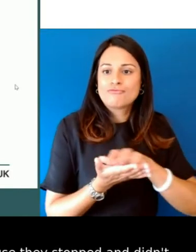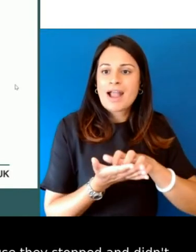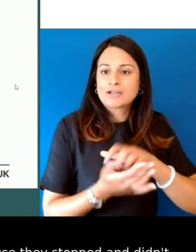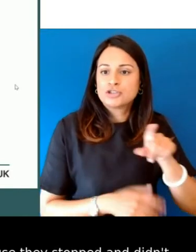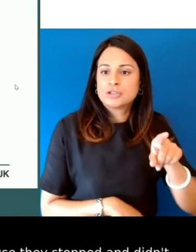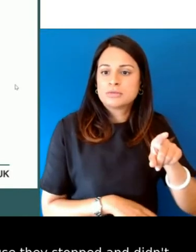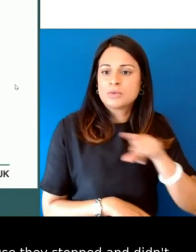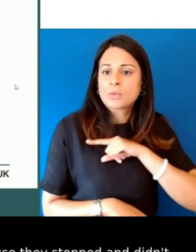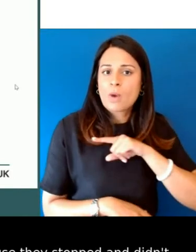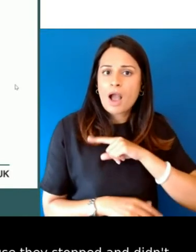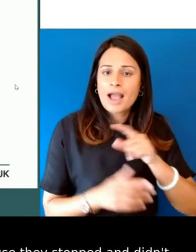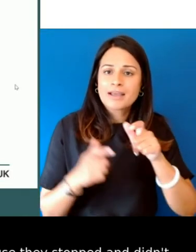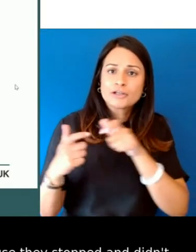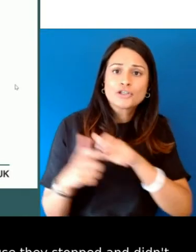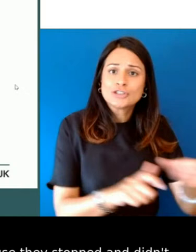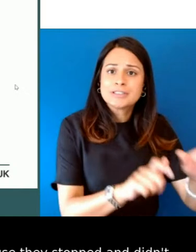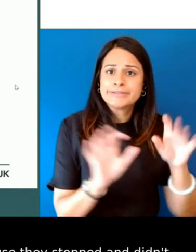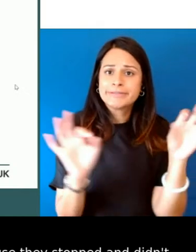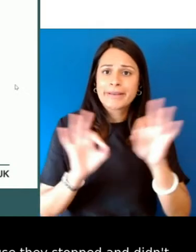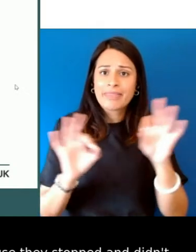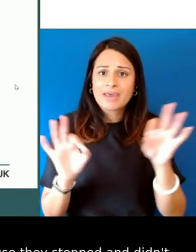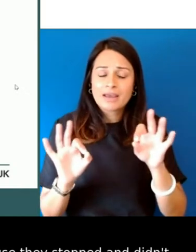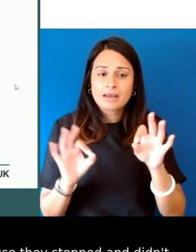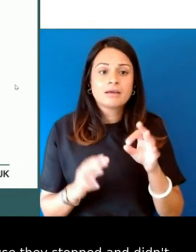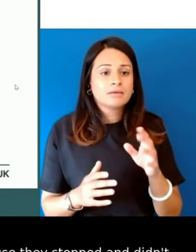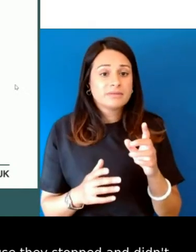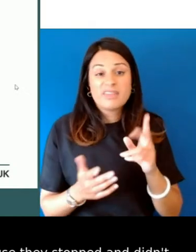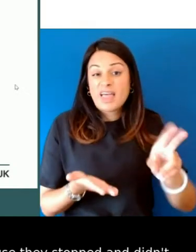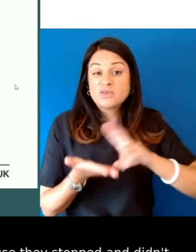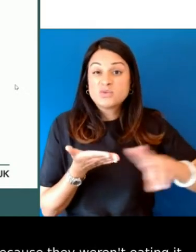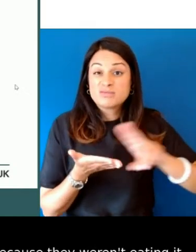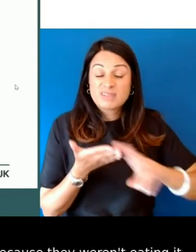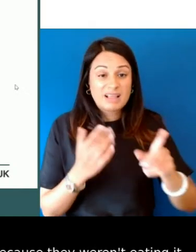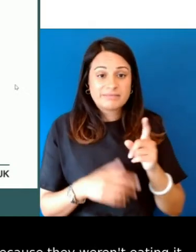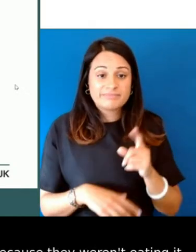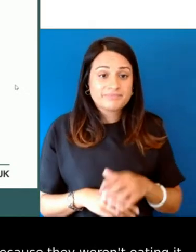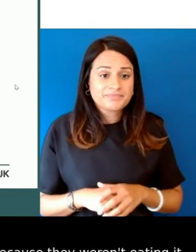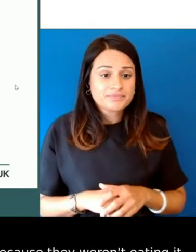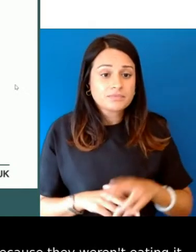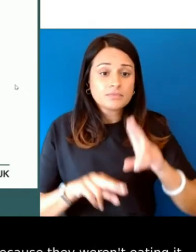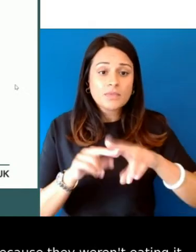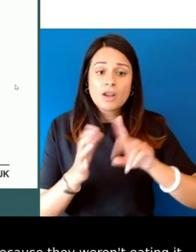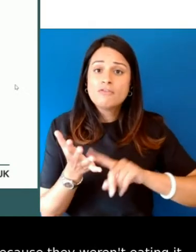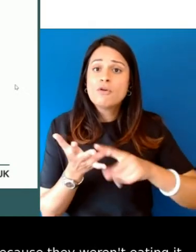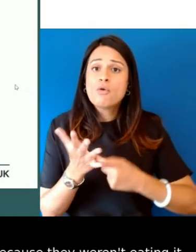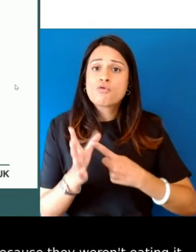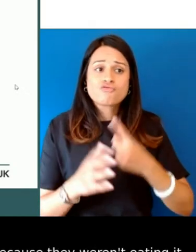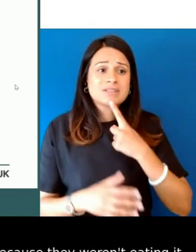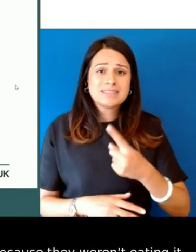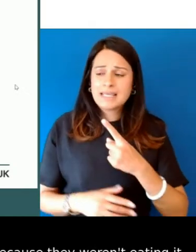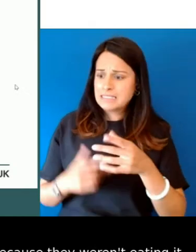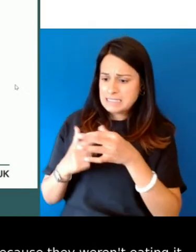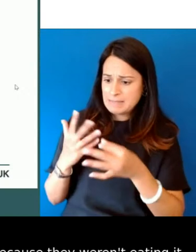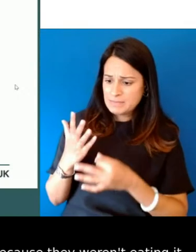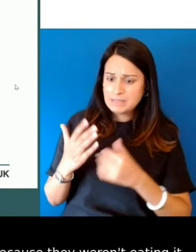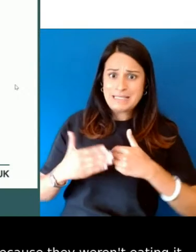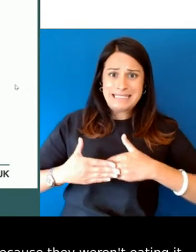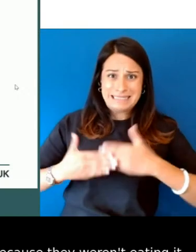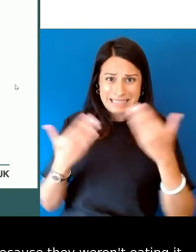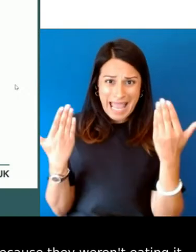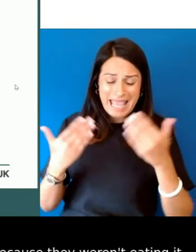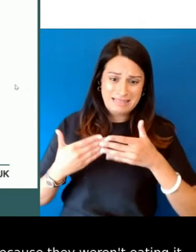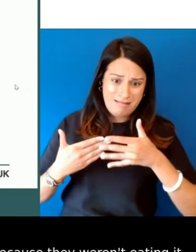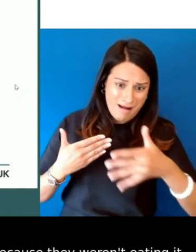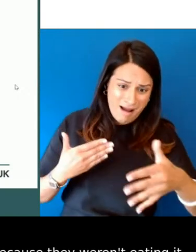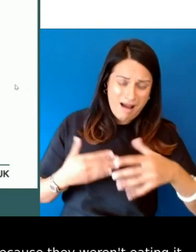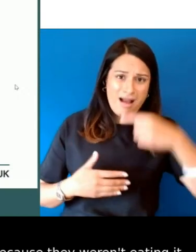consistently um so this is the classic history if flora had said my symptoms lasted for days and i had a bit of a fever and